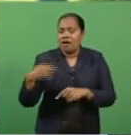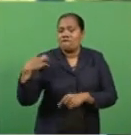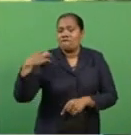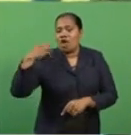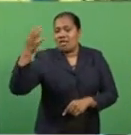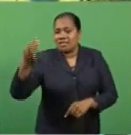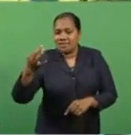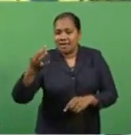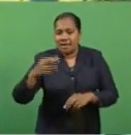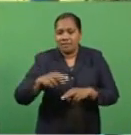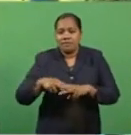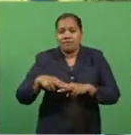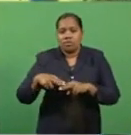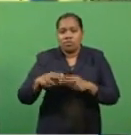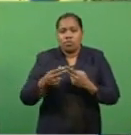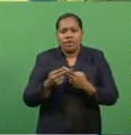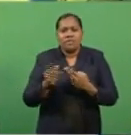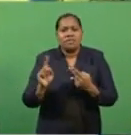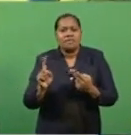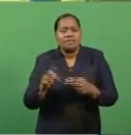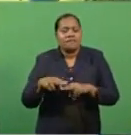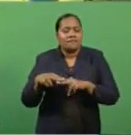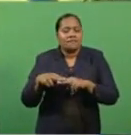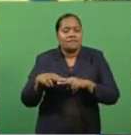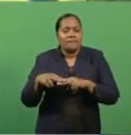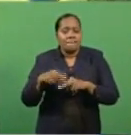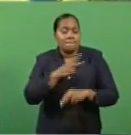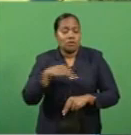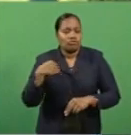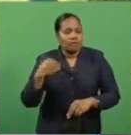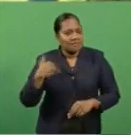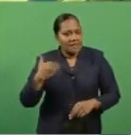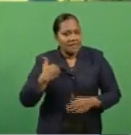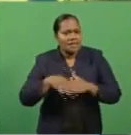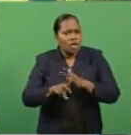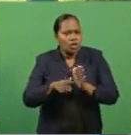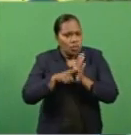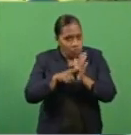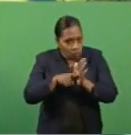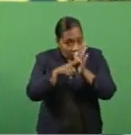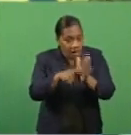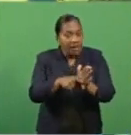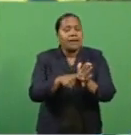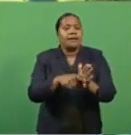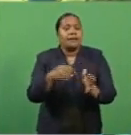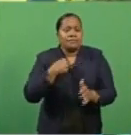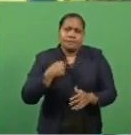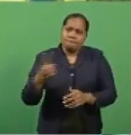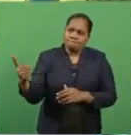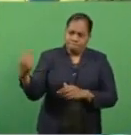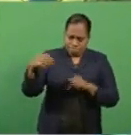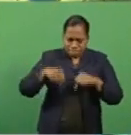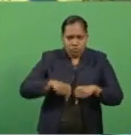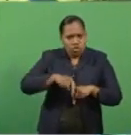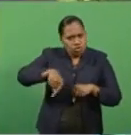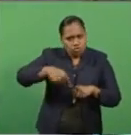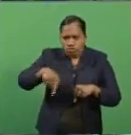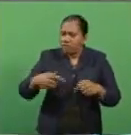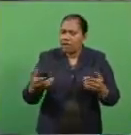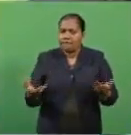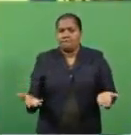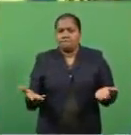with with the Ministry of Health. It was in Lautoka. I even came to Suva. Whatever